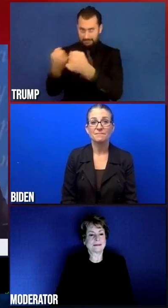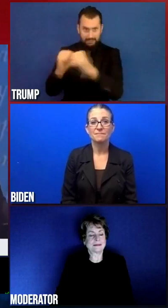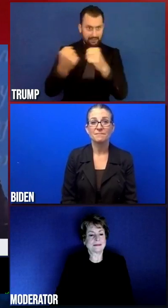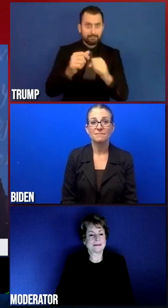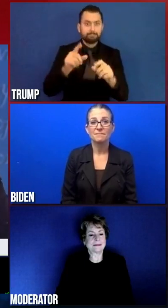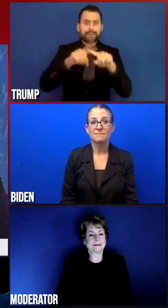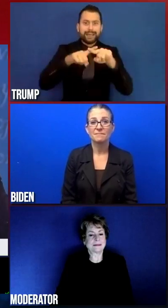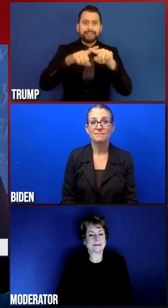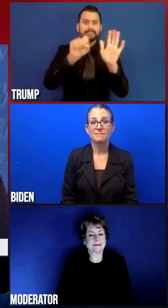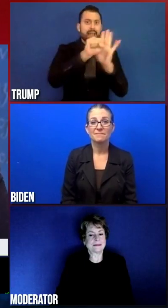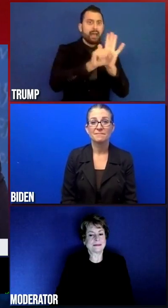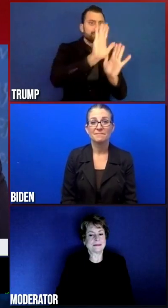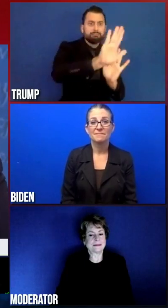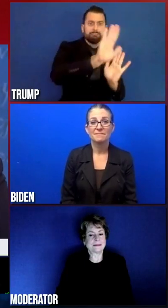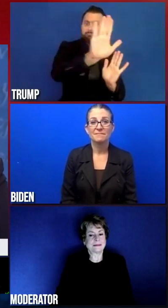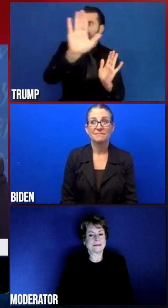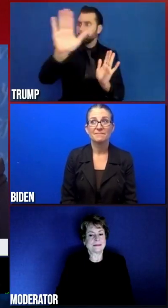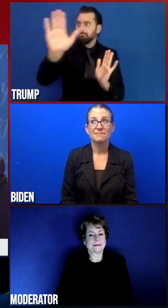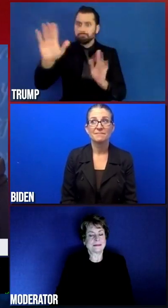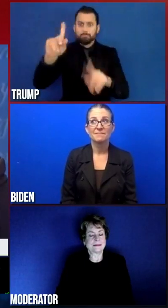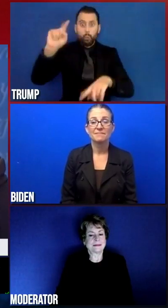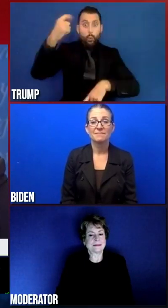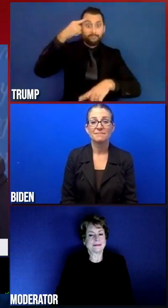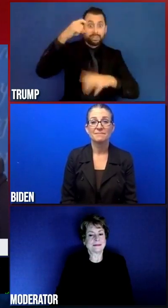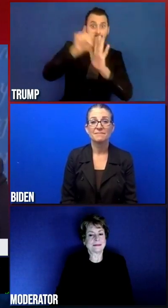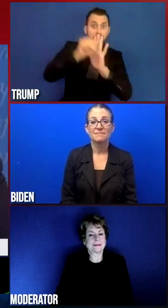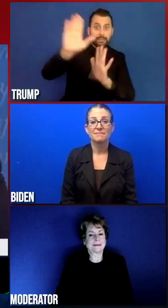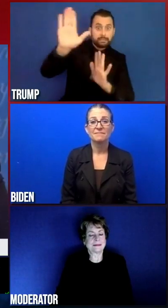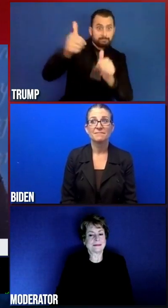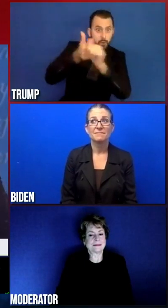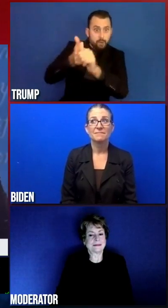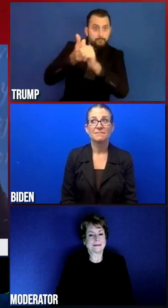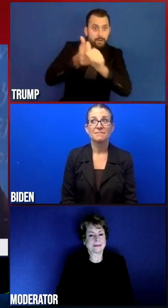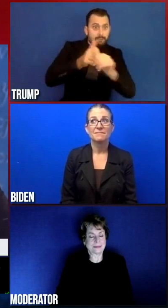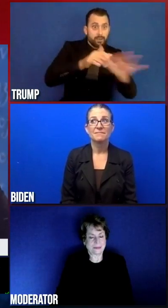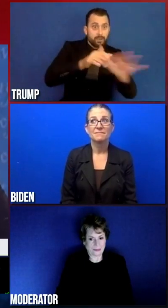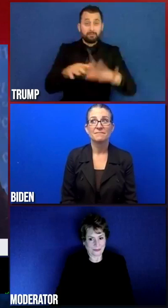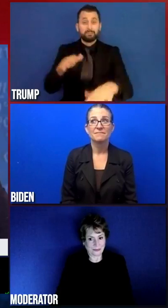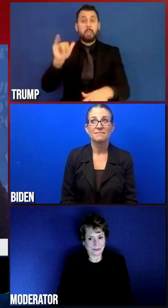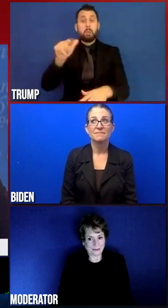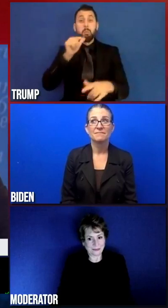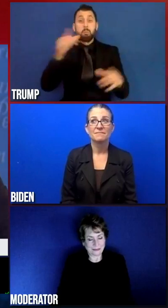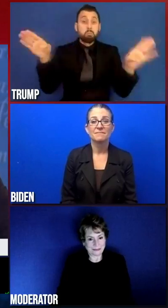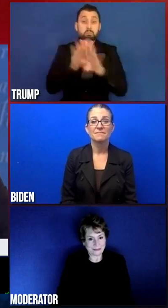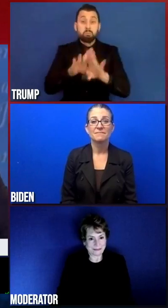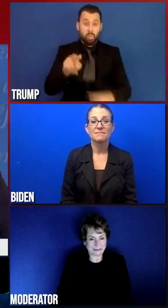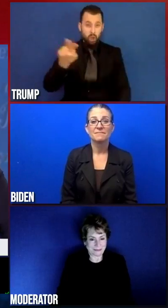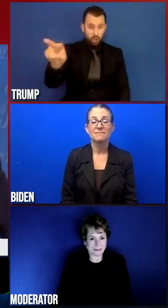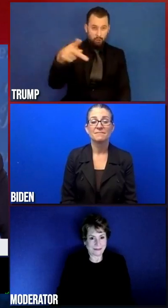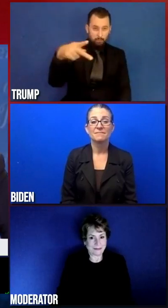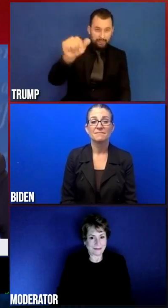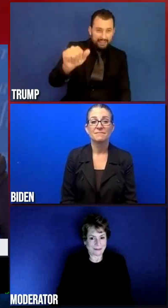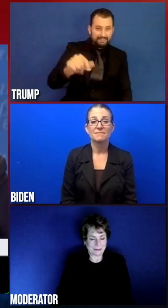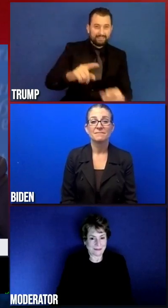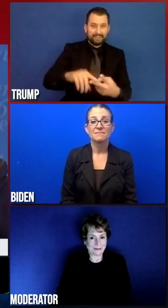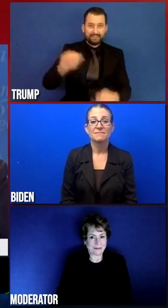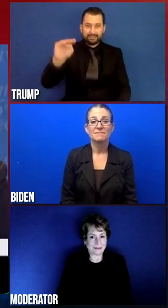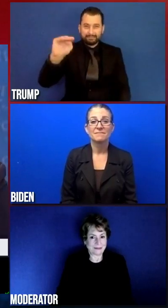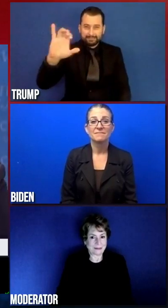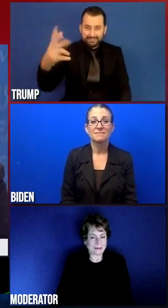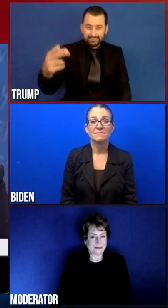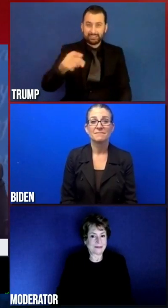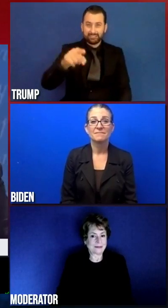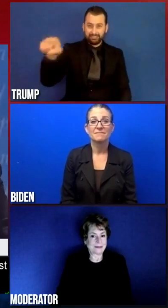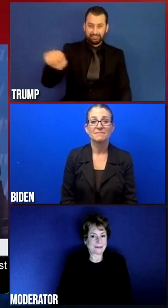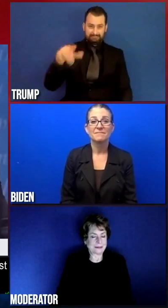Pennsylvania, Michigan, and a couple of others, you got to open these states up. It's not fair. You're talking about almost it's like being in prison. And you look at